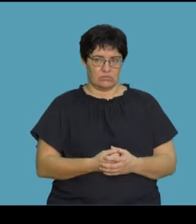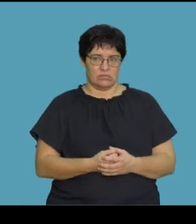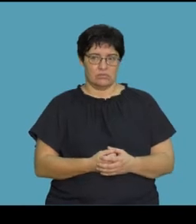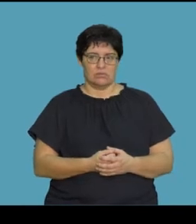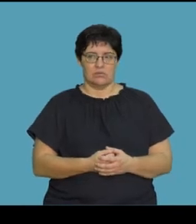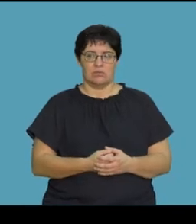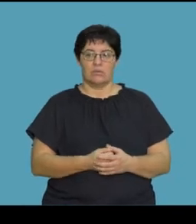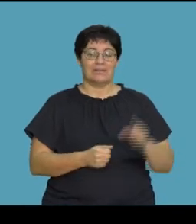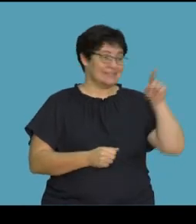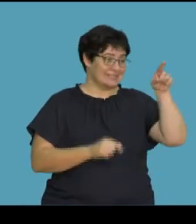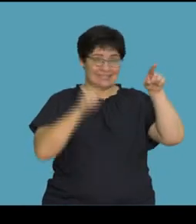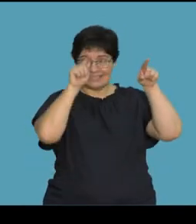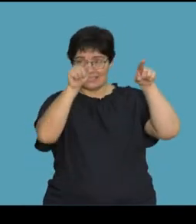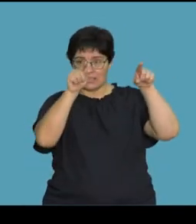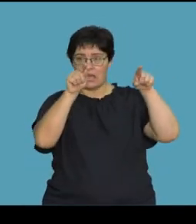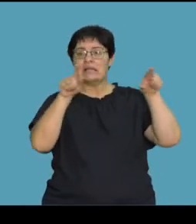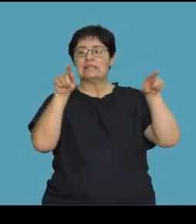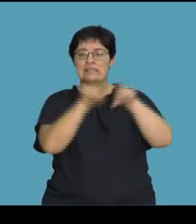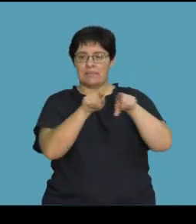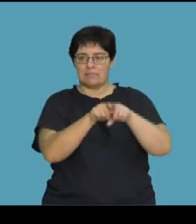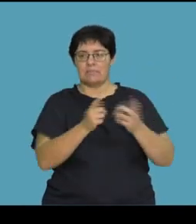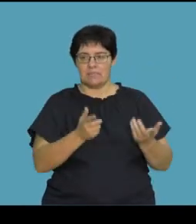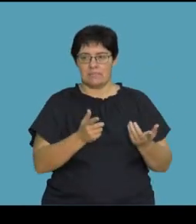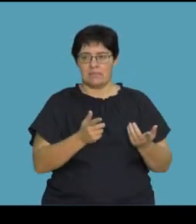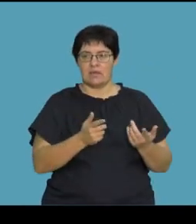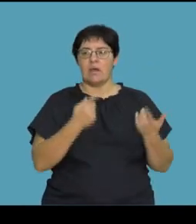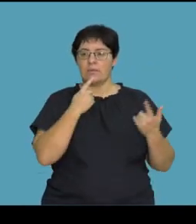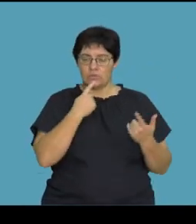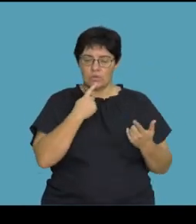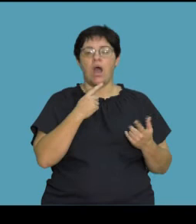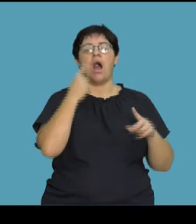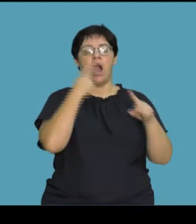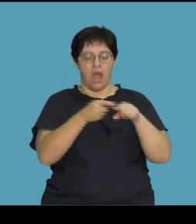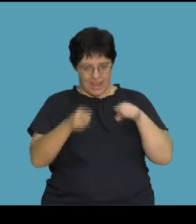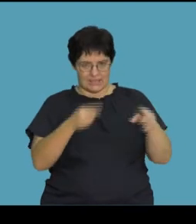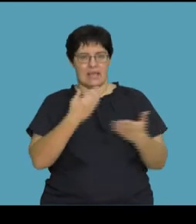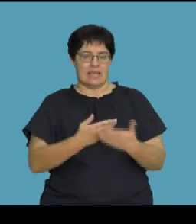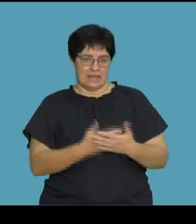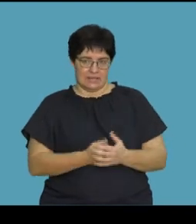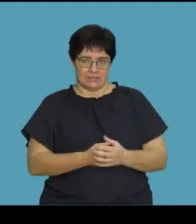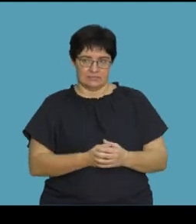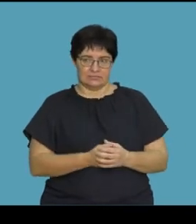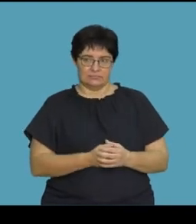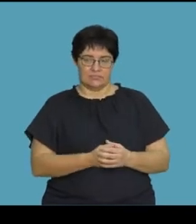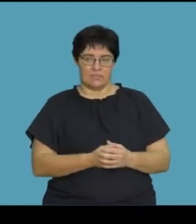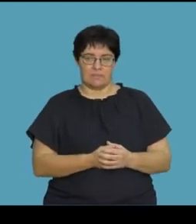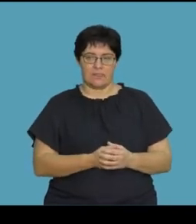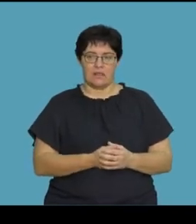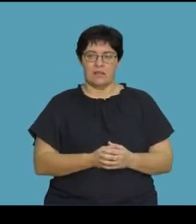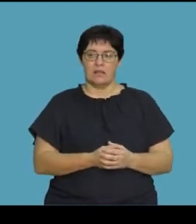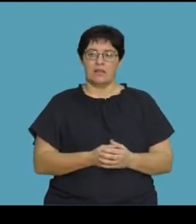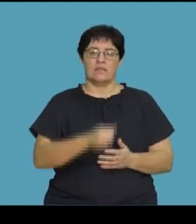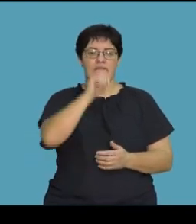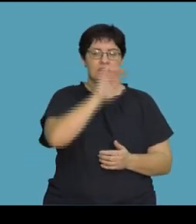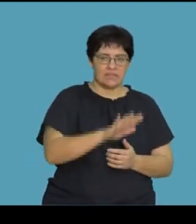It must be the cube root and the cube root for you to be able to multiply what is inside. It must be the 5th